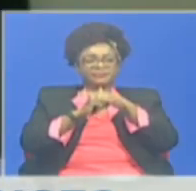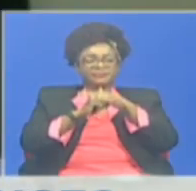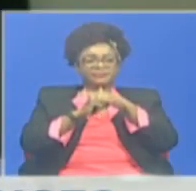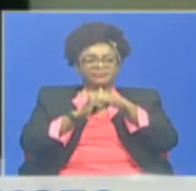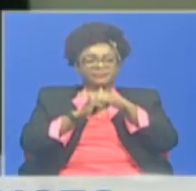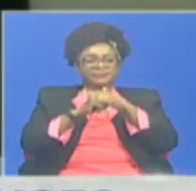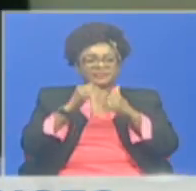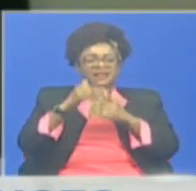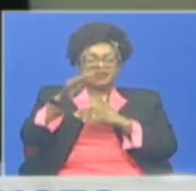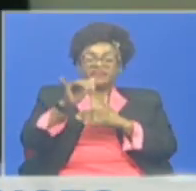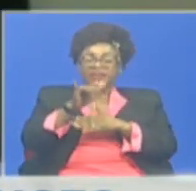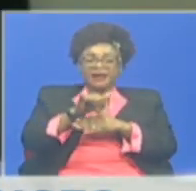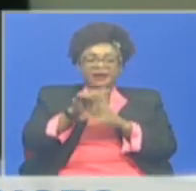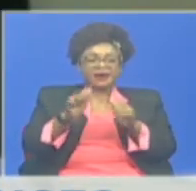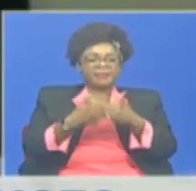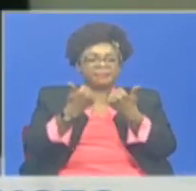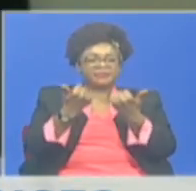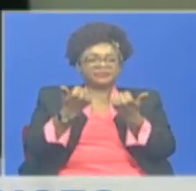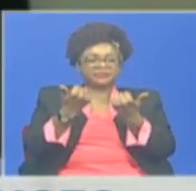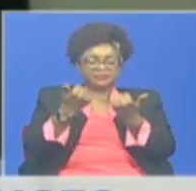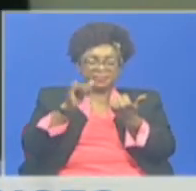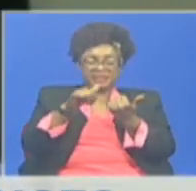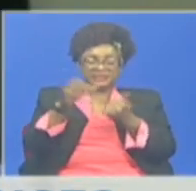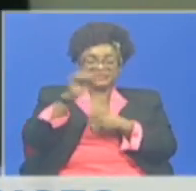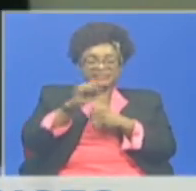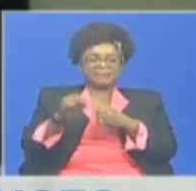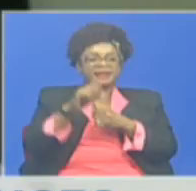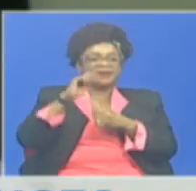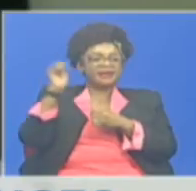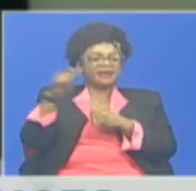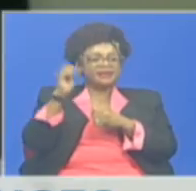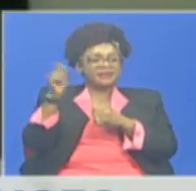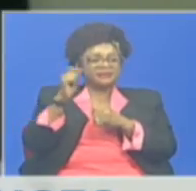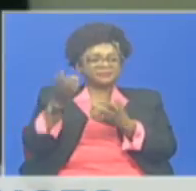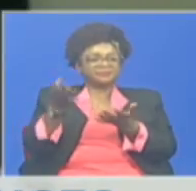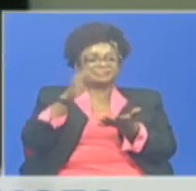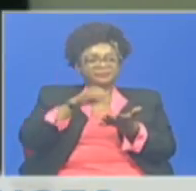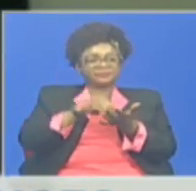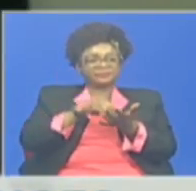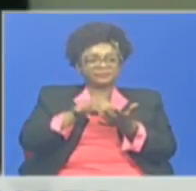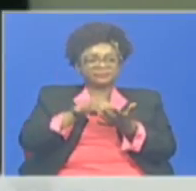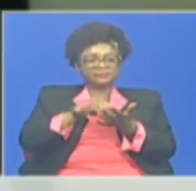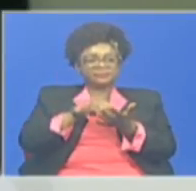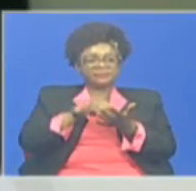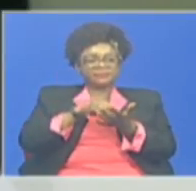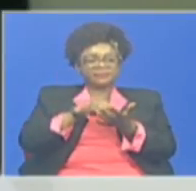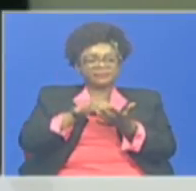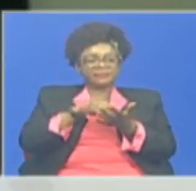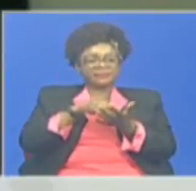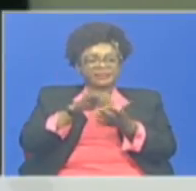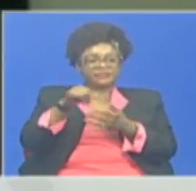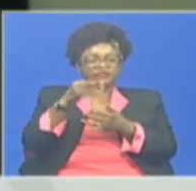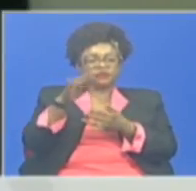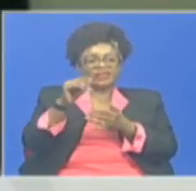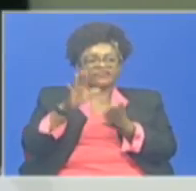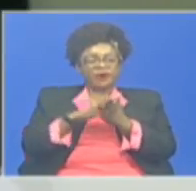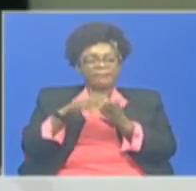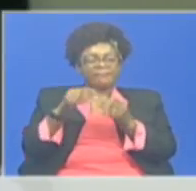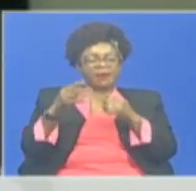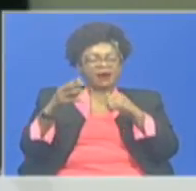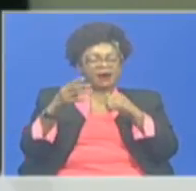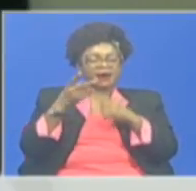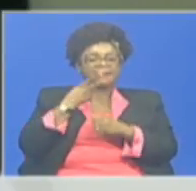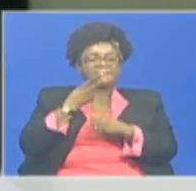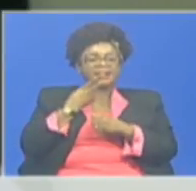That aside, that's the status in Kenya. Now, you are joined by my colleague Raymond Mijungu, who joined us live from Kampala. He works at